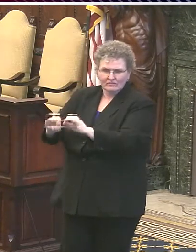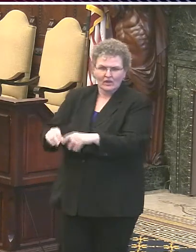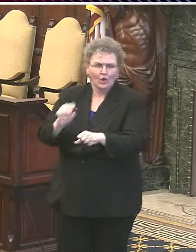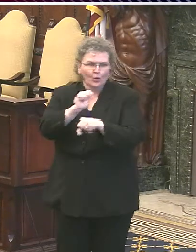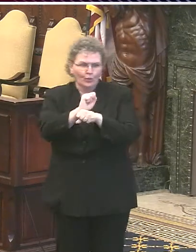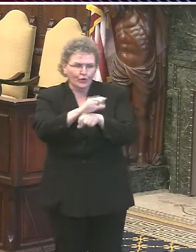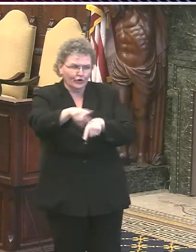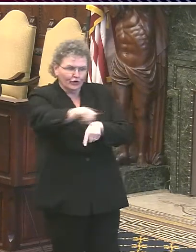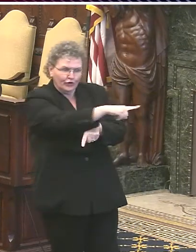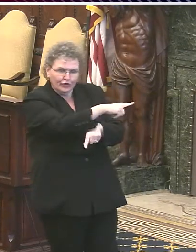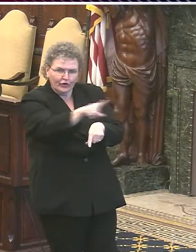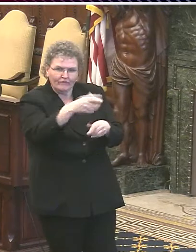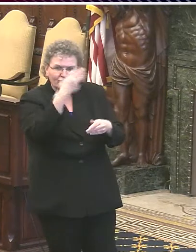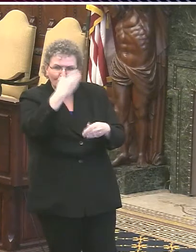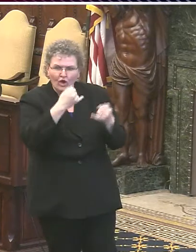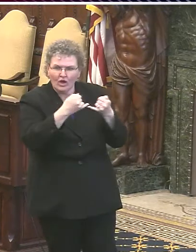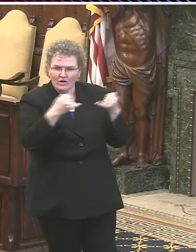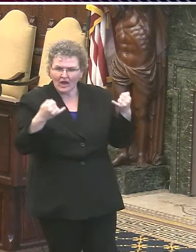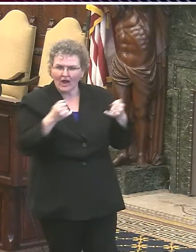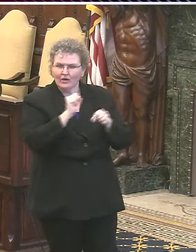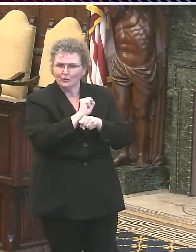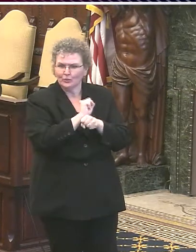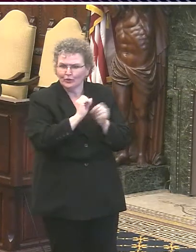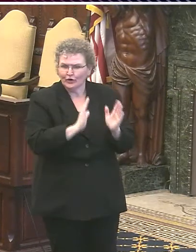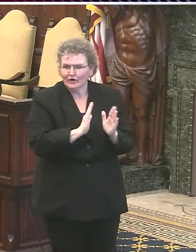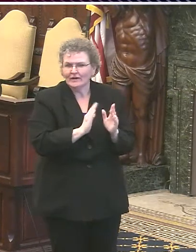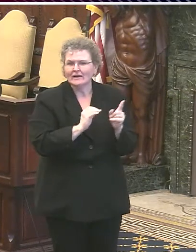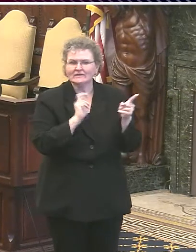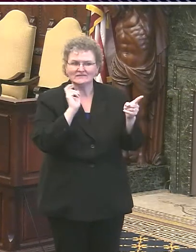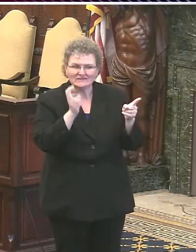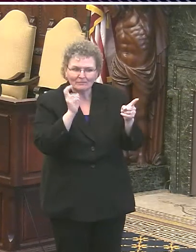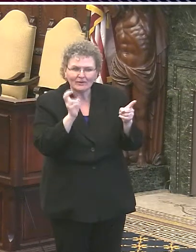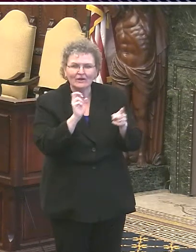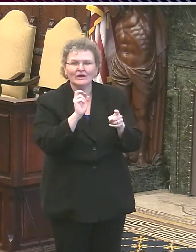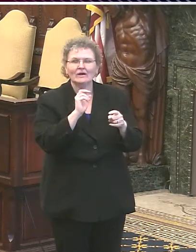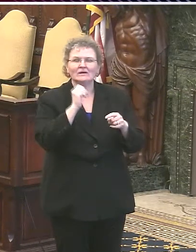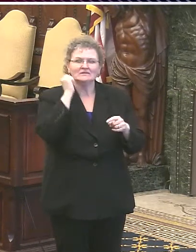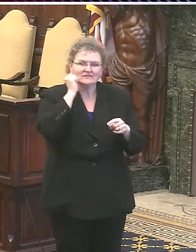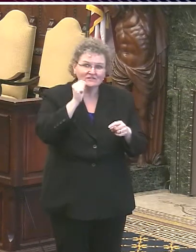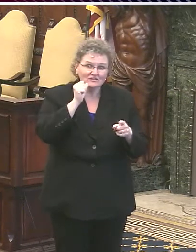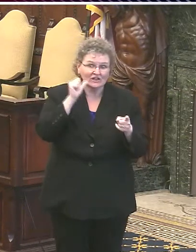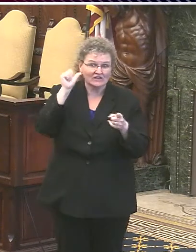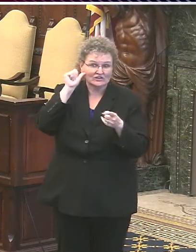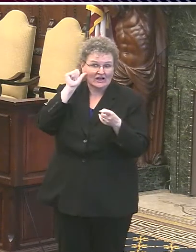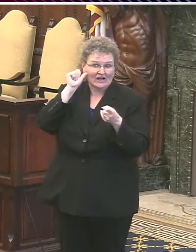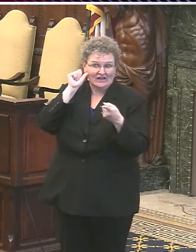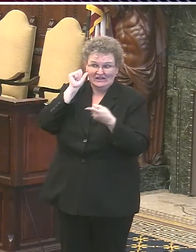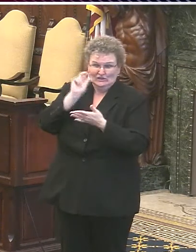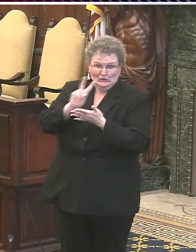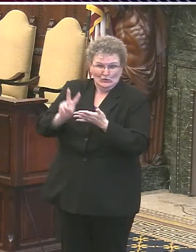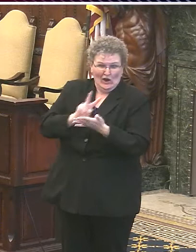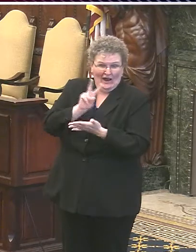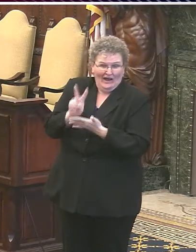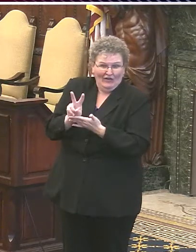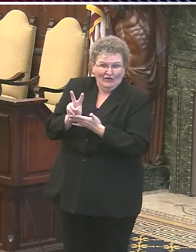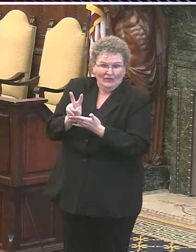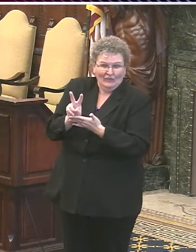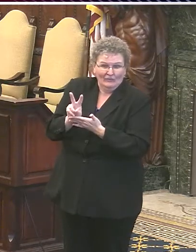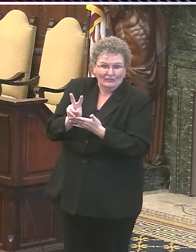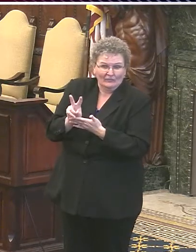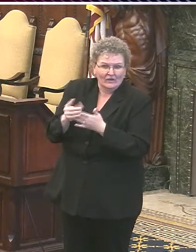the definition of frontline essential workers, and SEPTA workers. Yesterday, in 2 hours, in a test of this, they